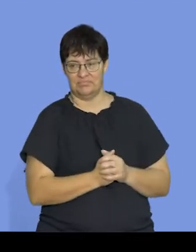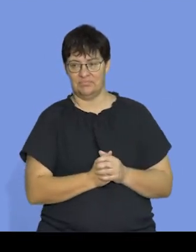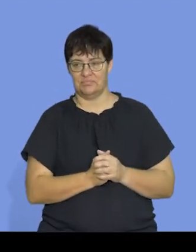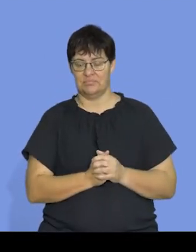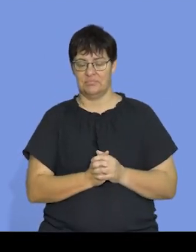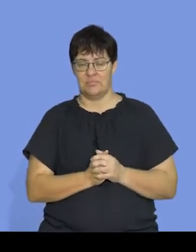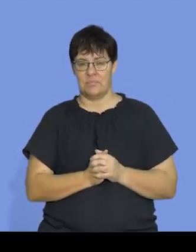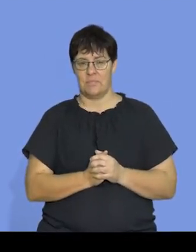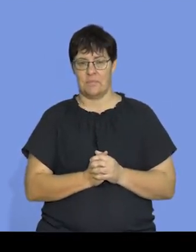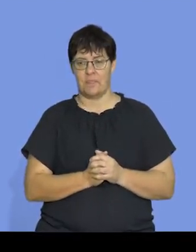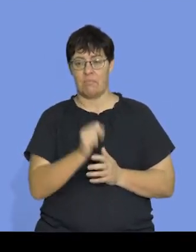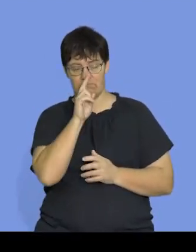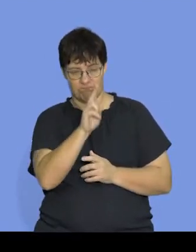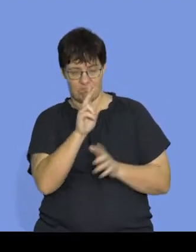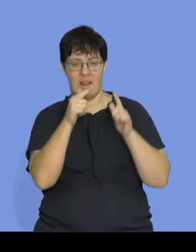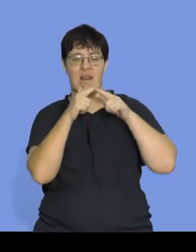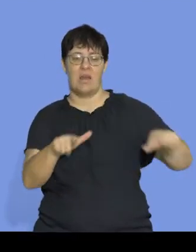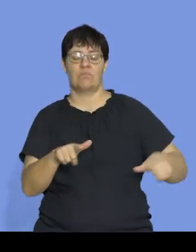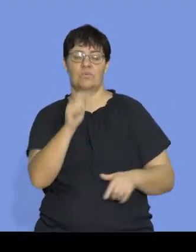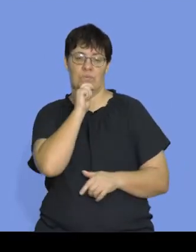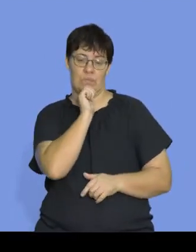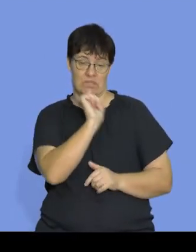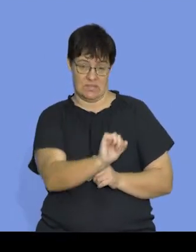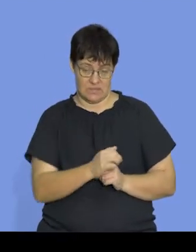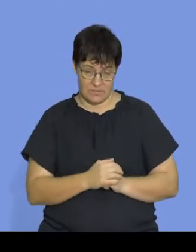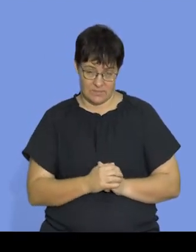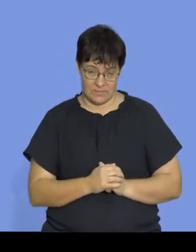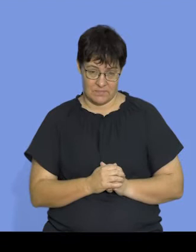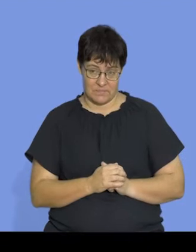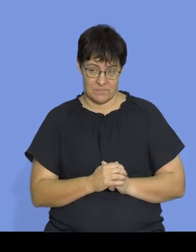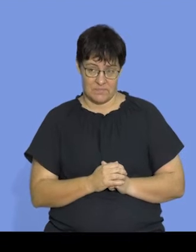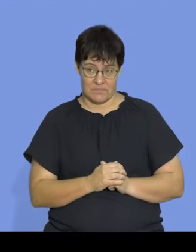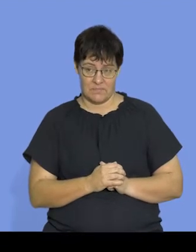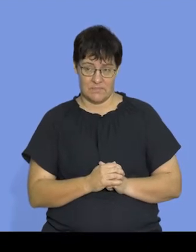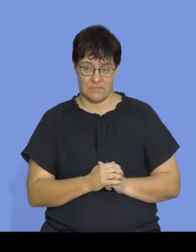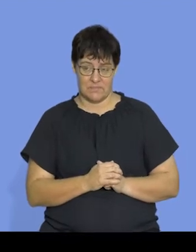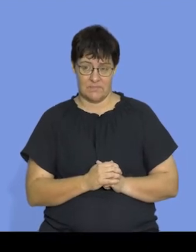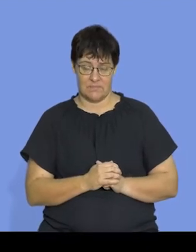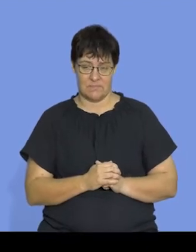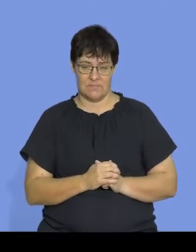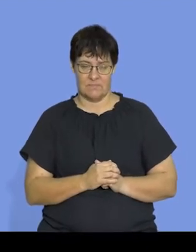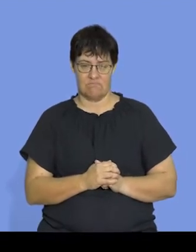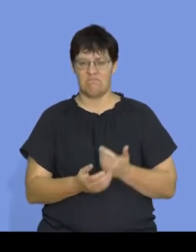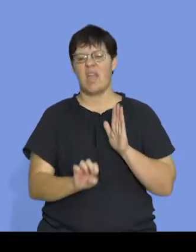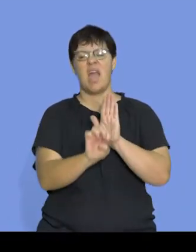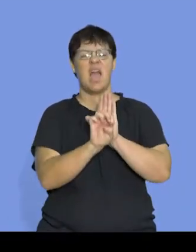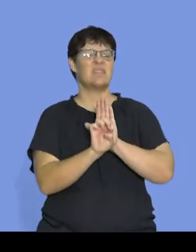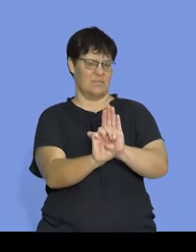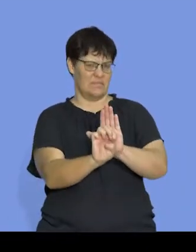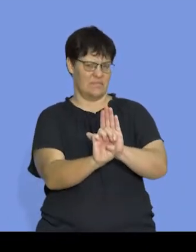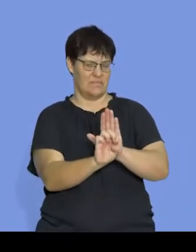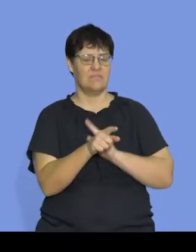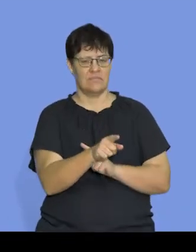of the language there that we actually use or make use of. Right. Now, here's an example of a